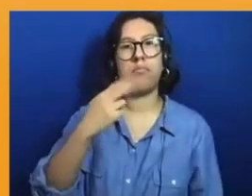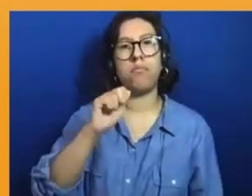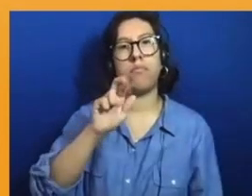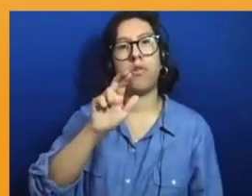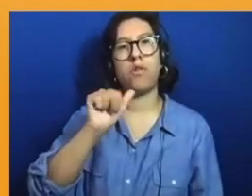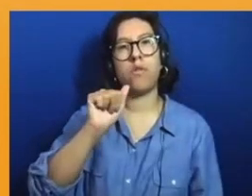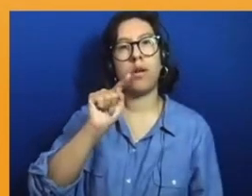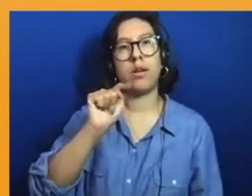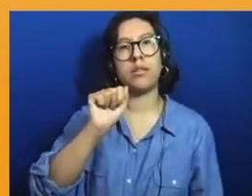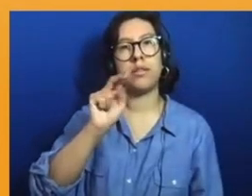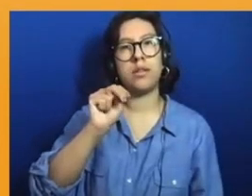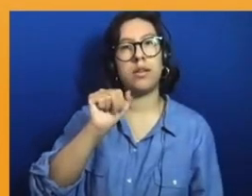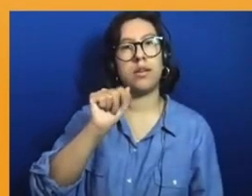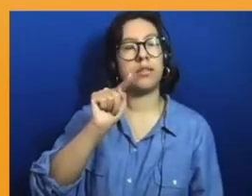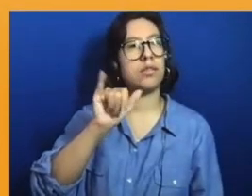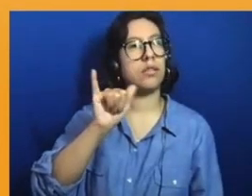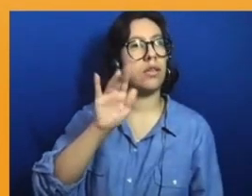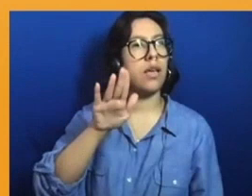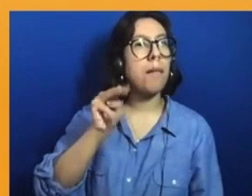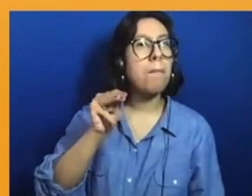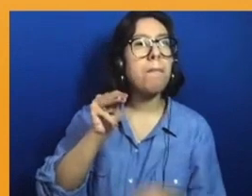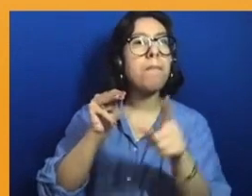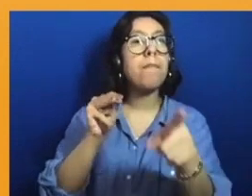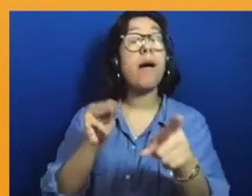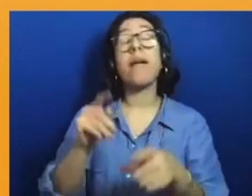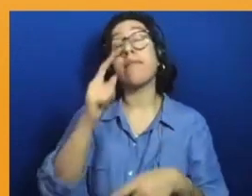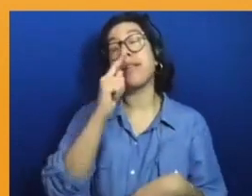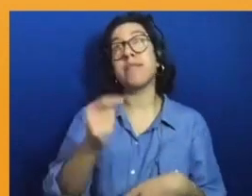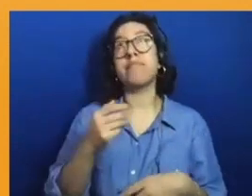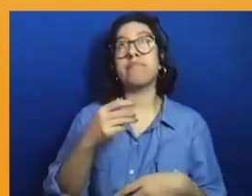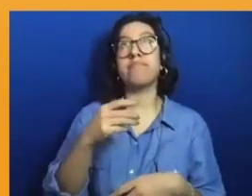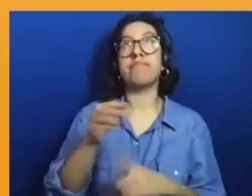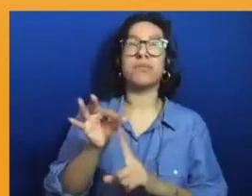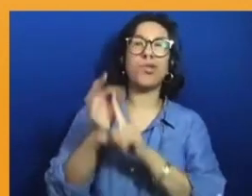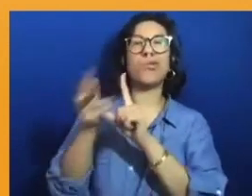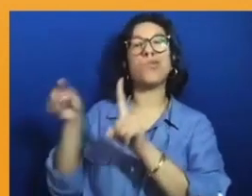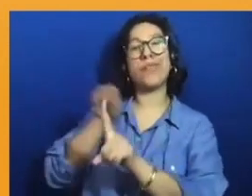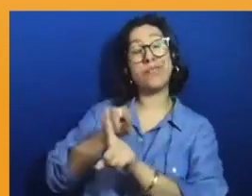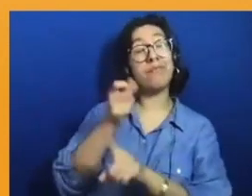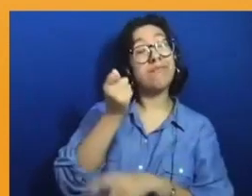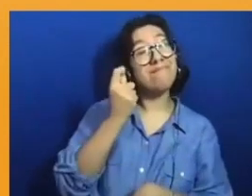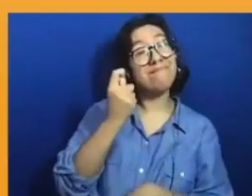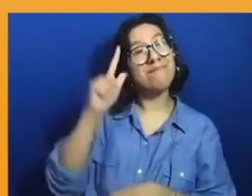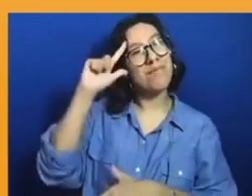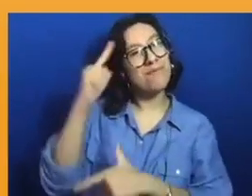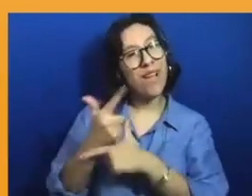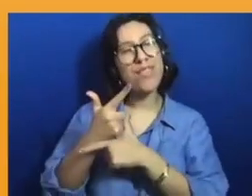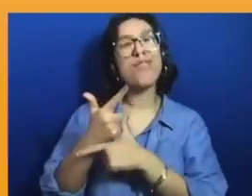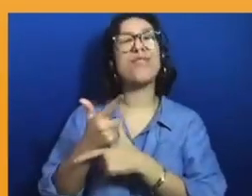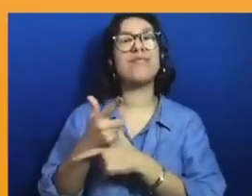Right, so I have a unique look at this because my brother is actually a mridangam artist.